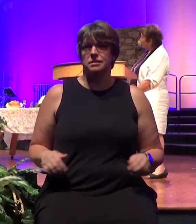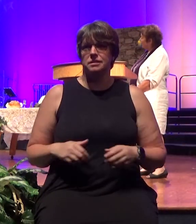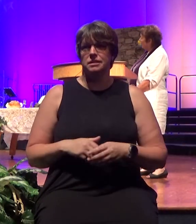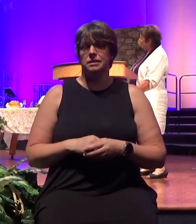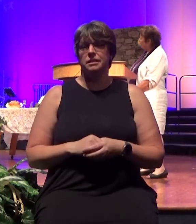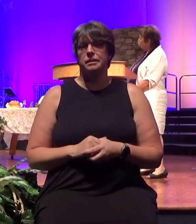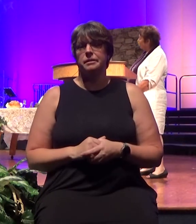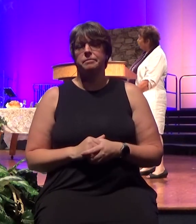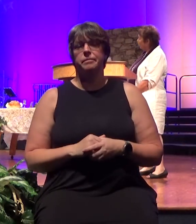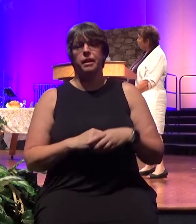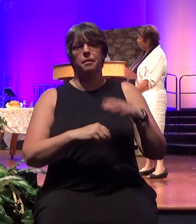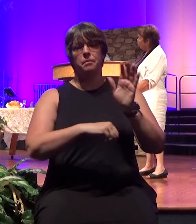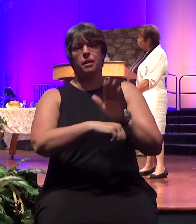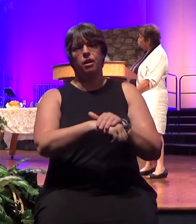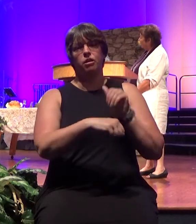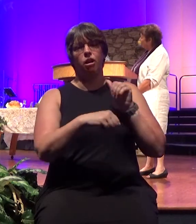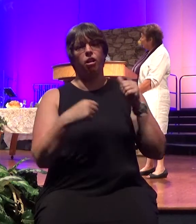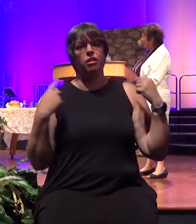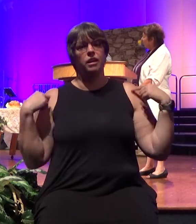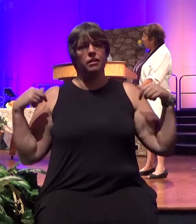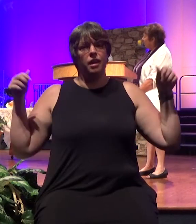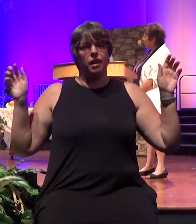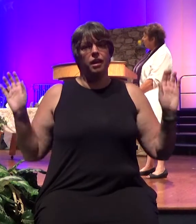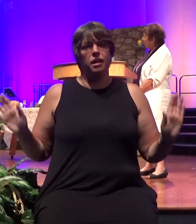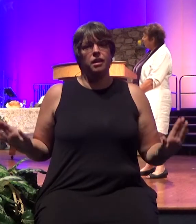calling the angels.